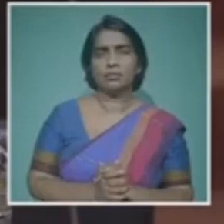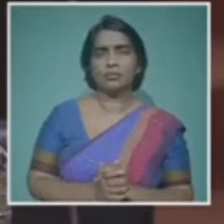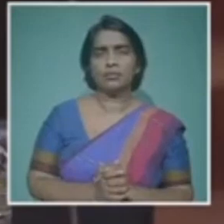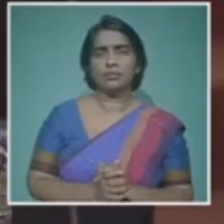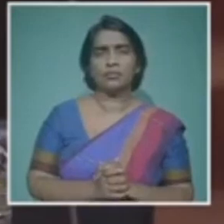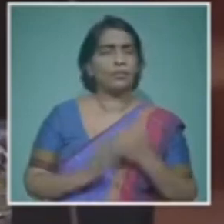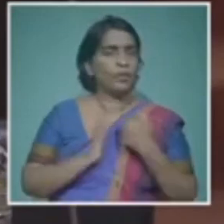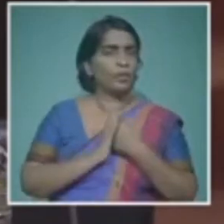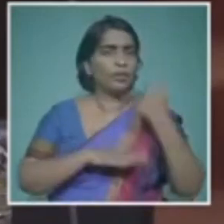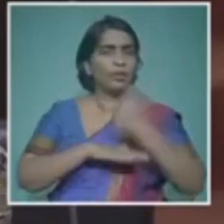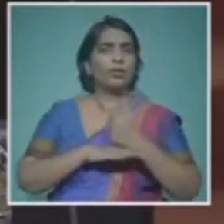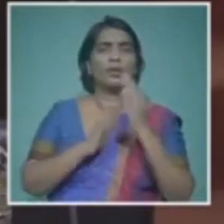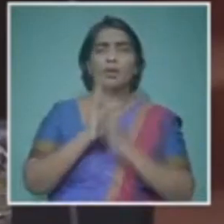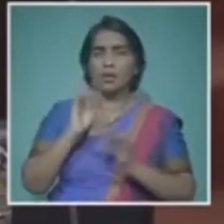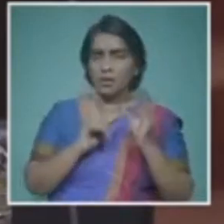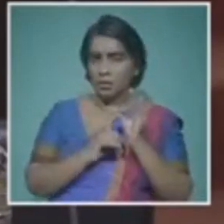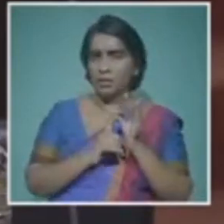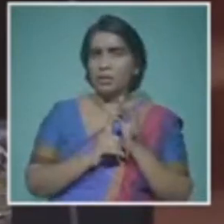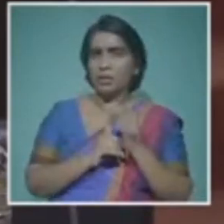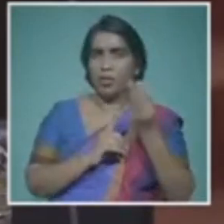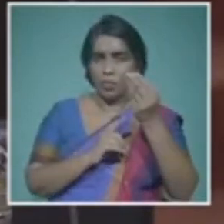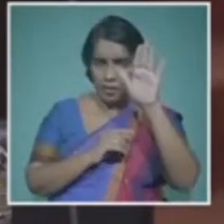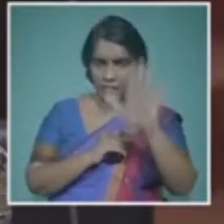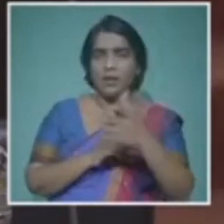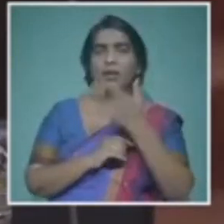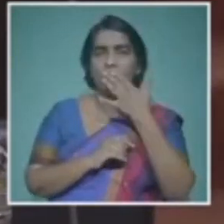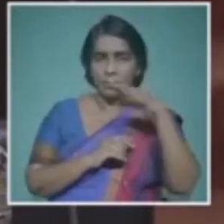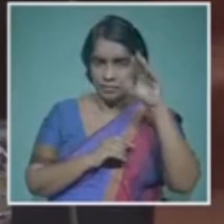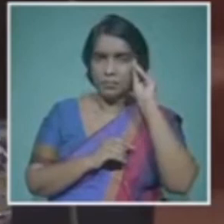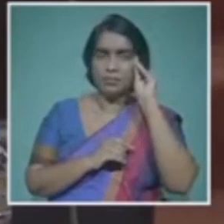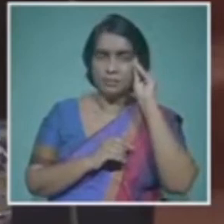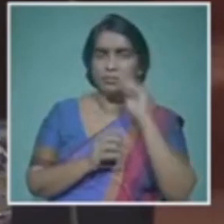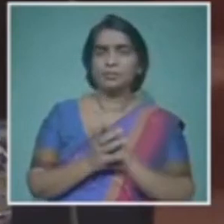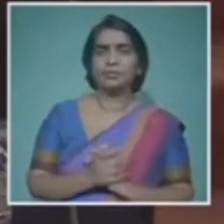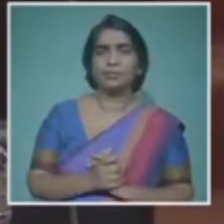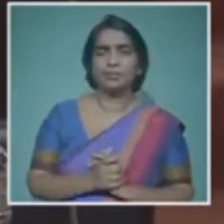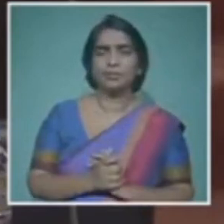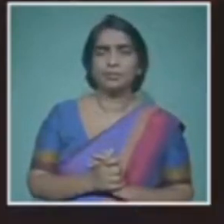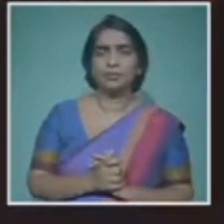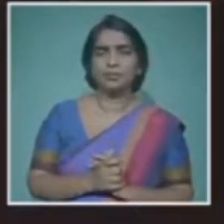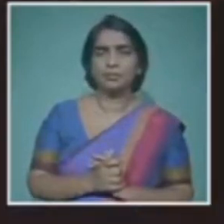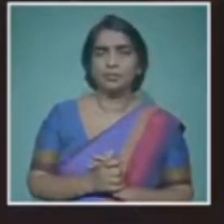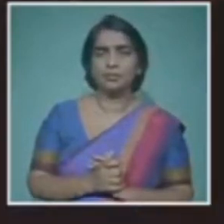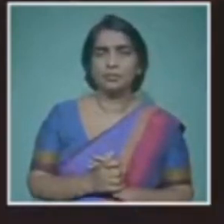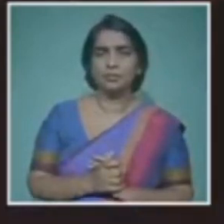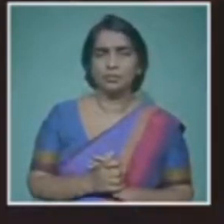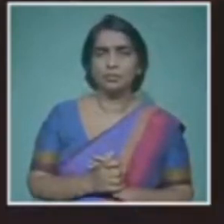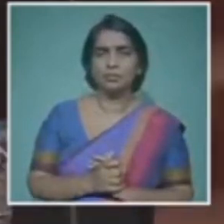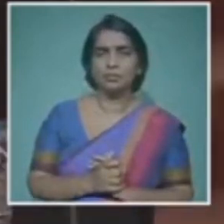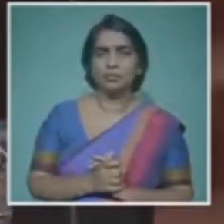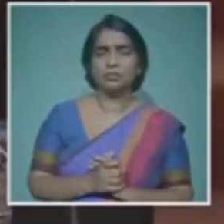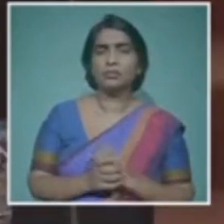Garu. Bula. Sir, I would have. Honorable Member, please. Put that body like it again. No, go. Honorable Member, please make it quick.